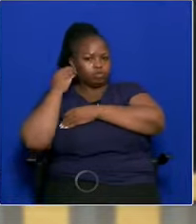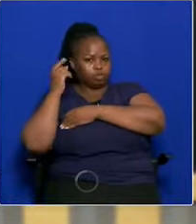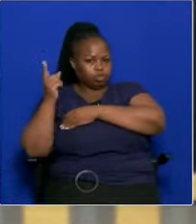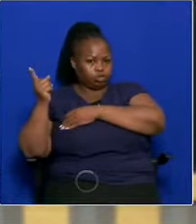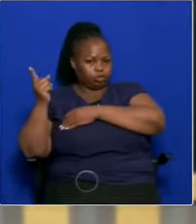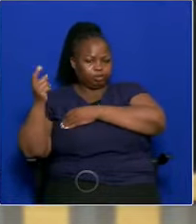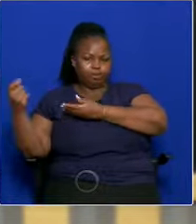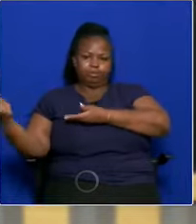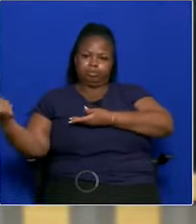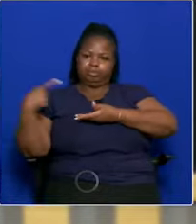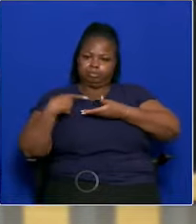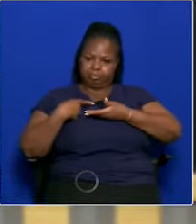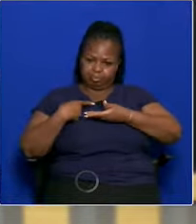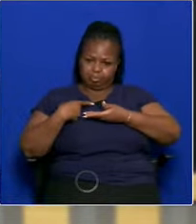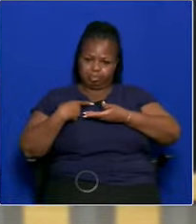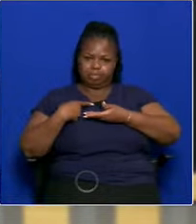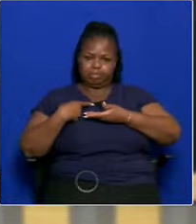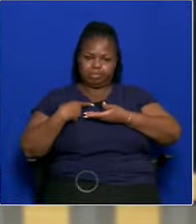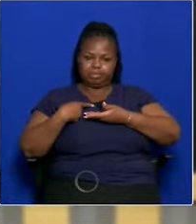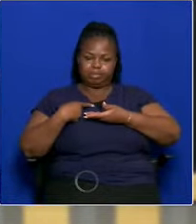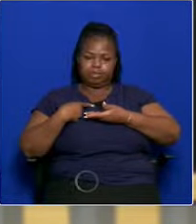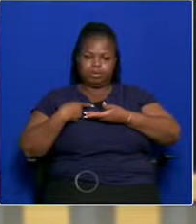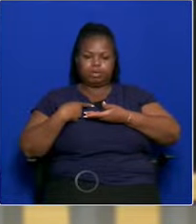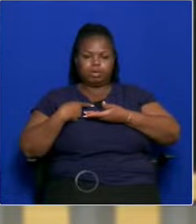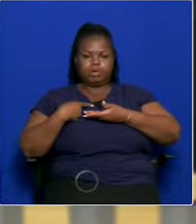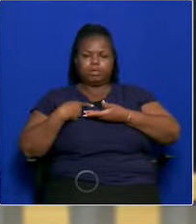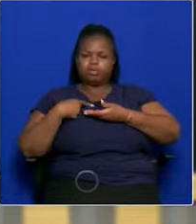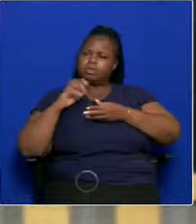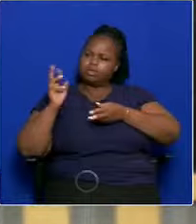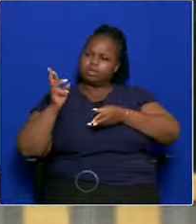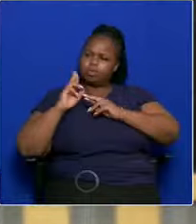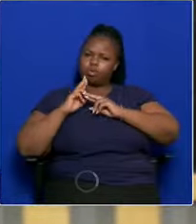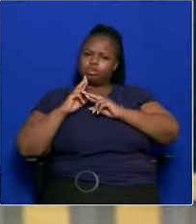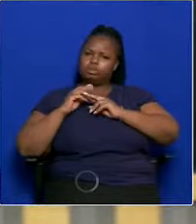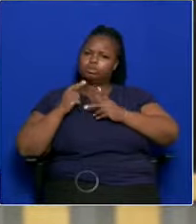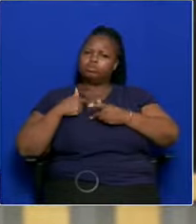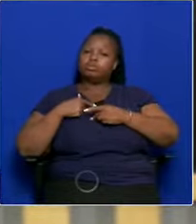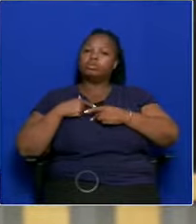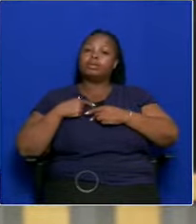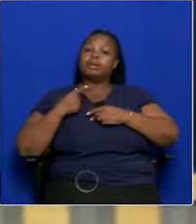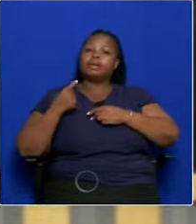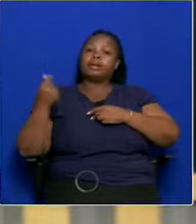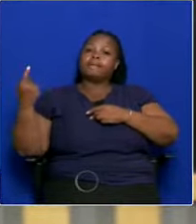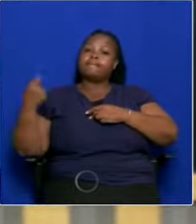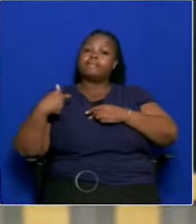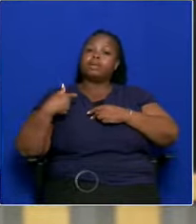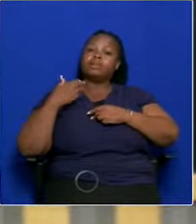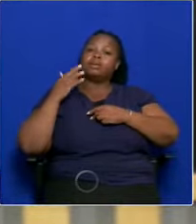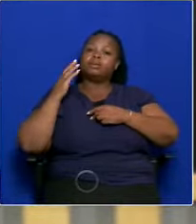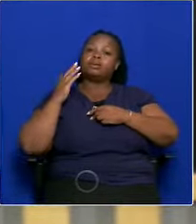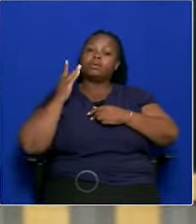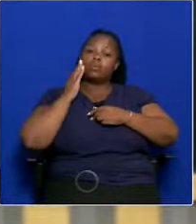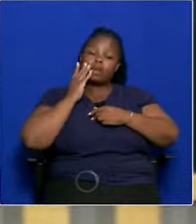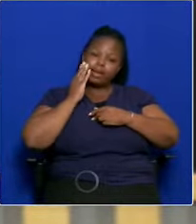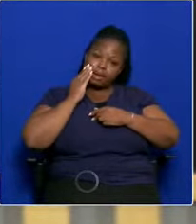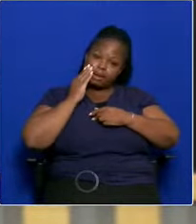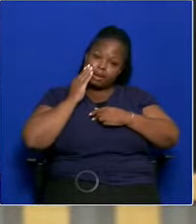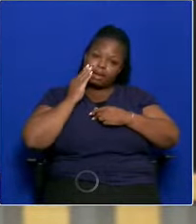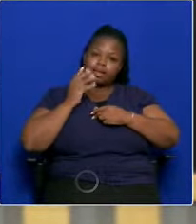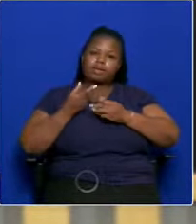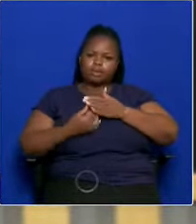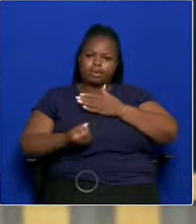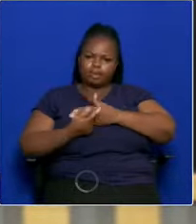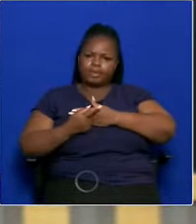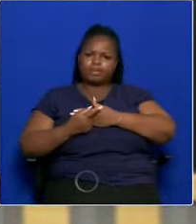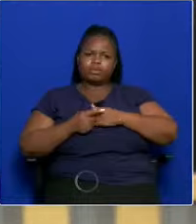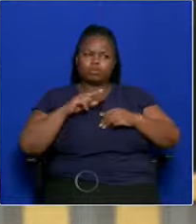you, and then he gives you a report about when payment will be made, which is consistent with Mr. Matlala having